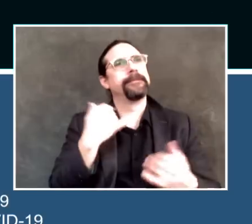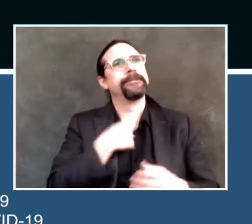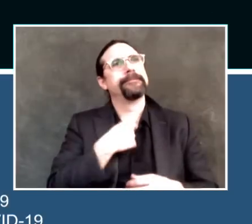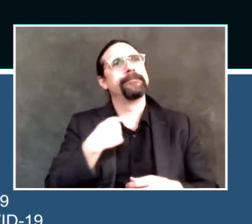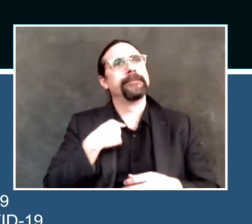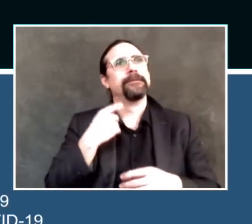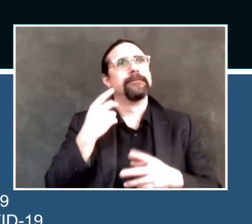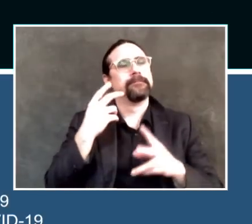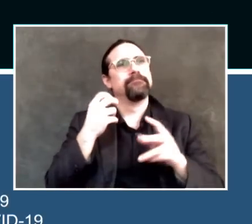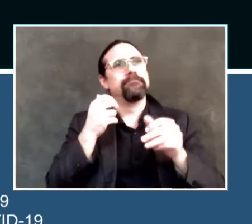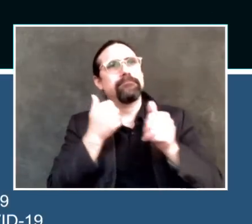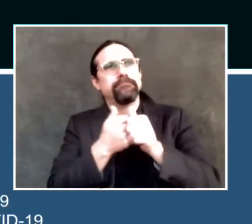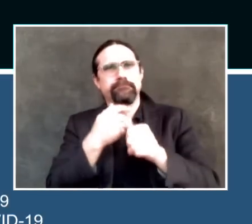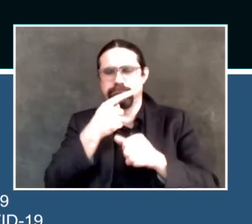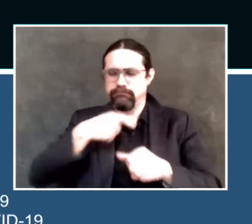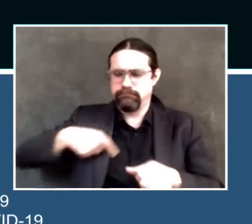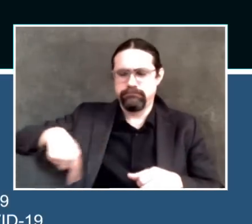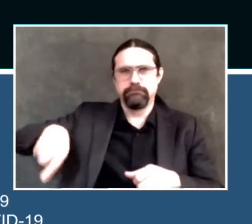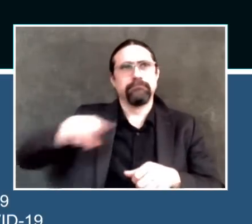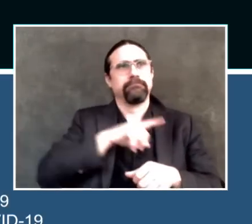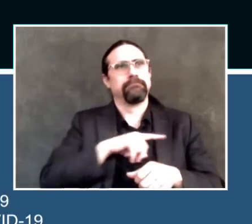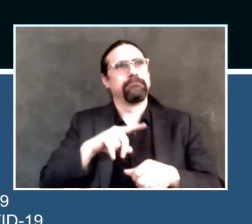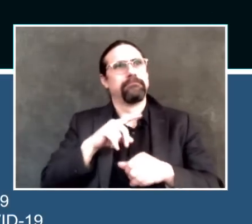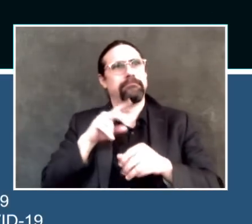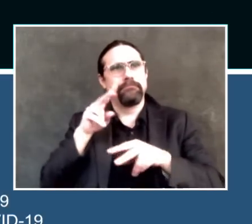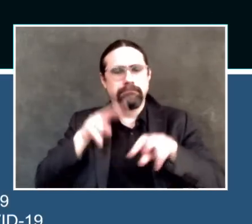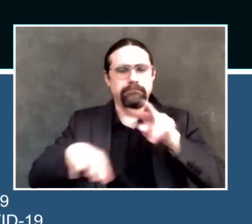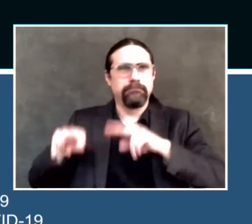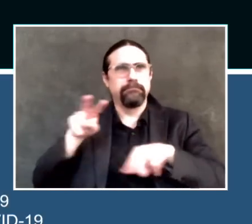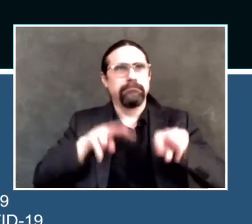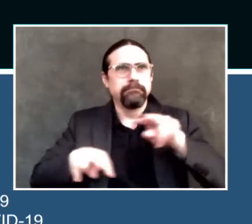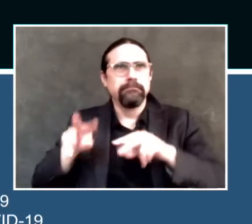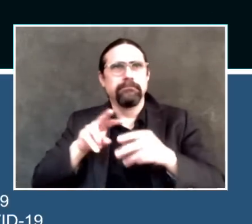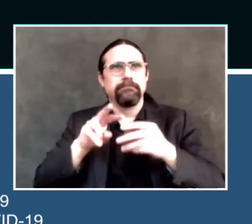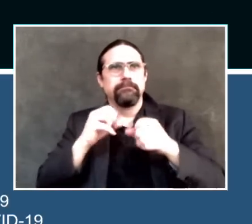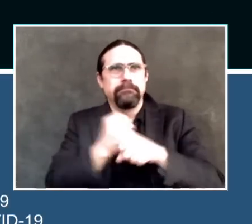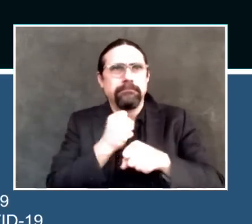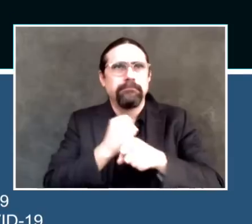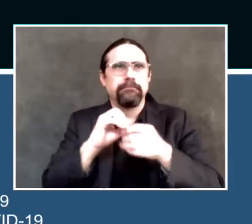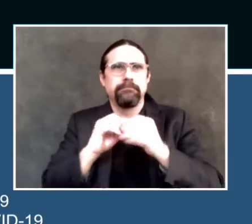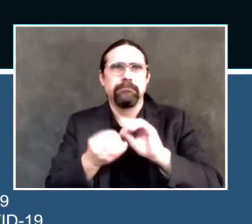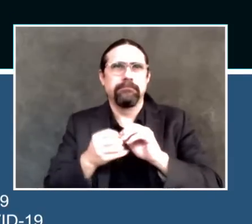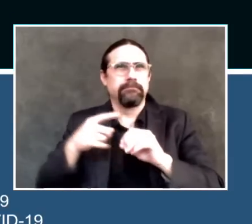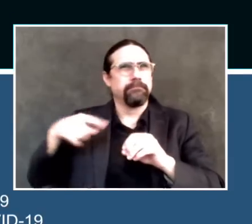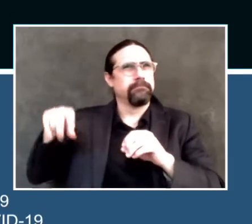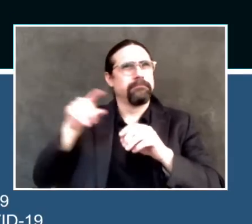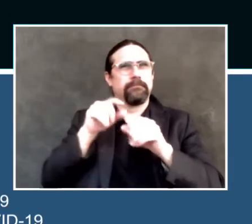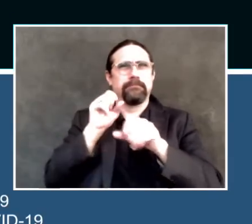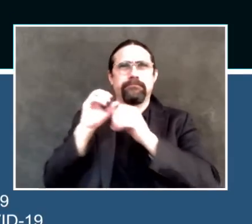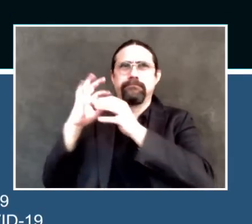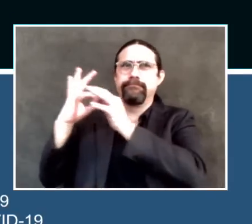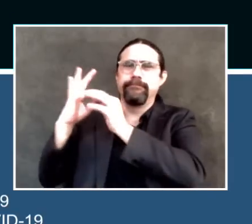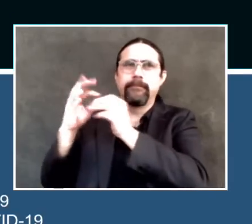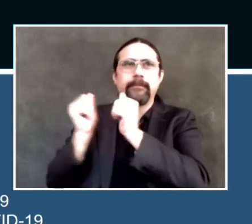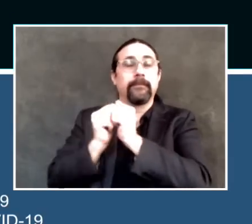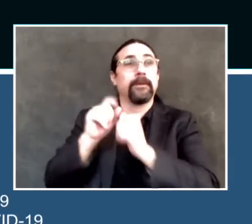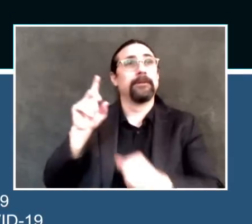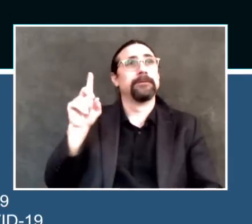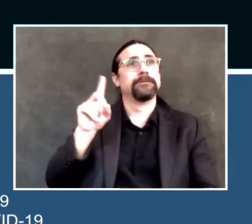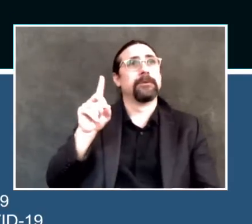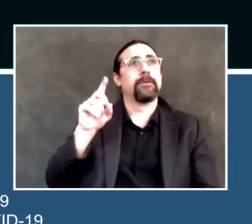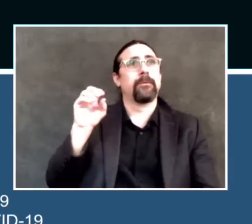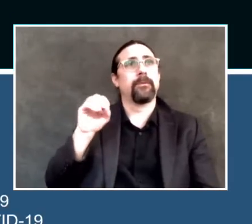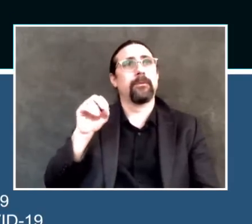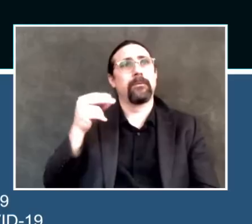fight the coronavirus. You'll be seeing the same data they see in real time, and this will start on Monday. And the goal here is